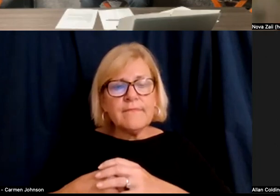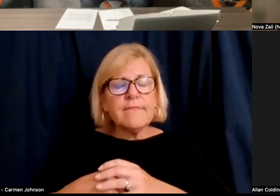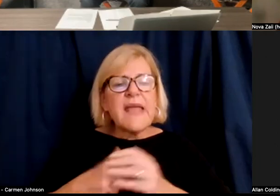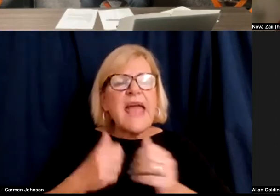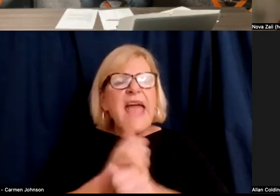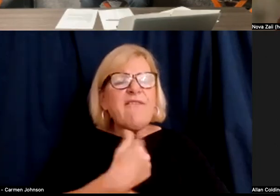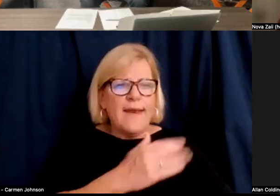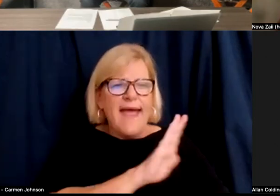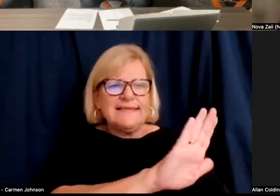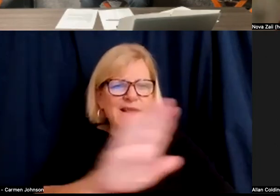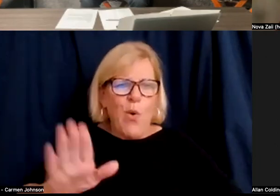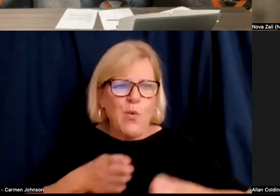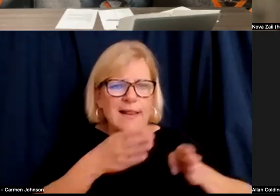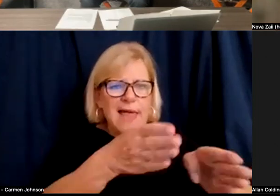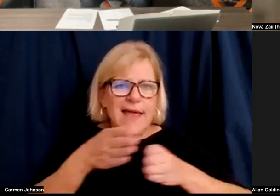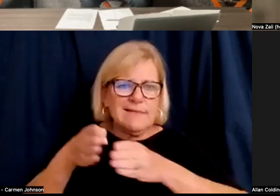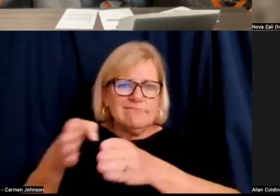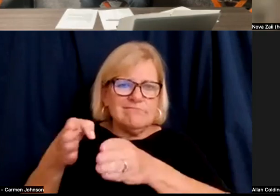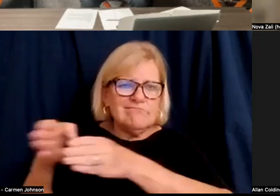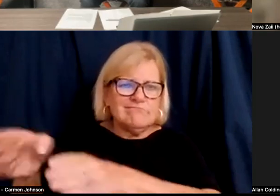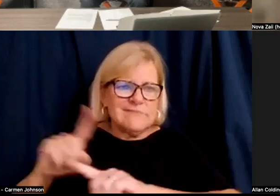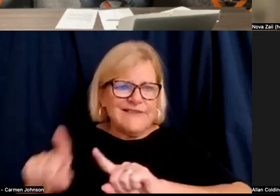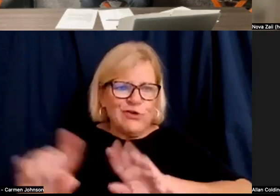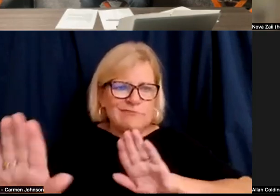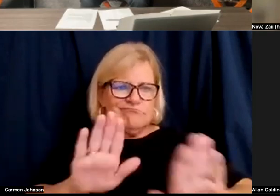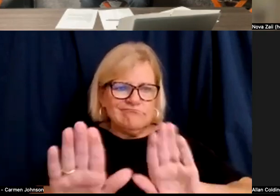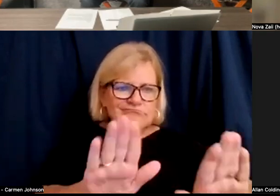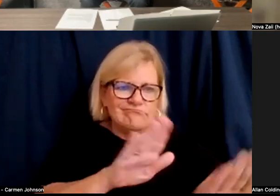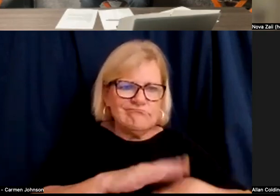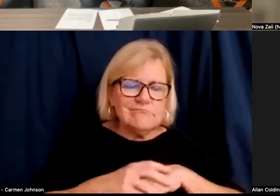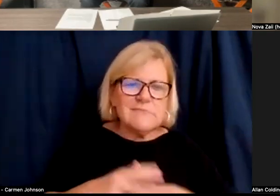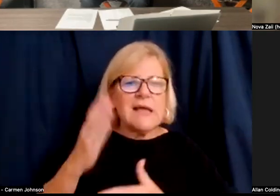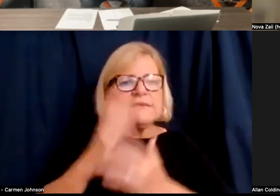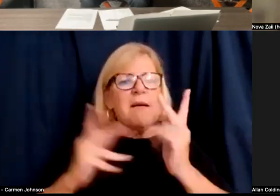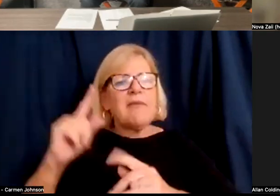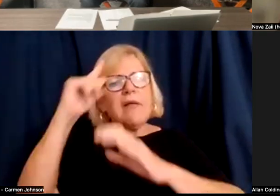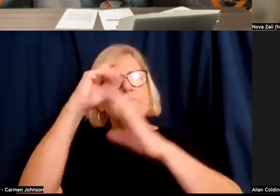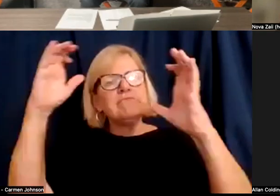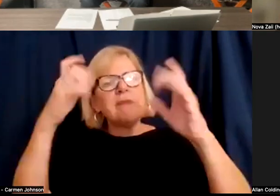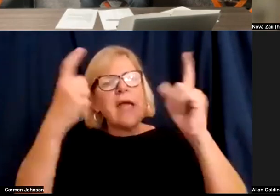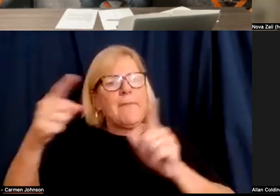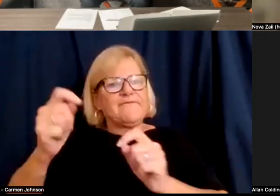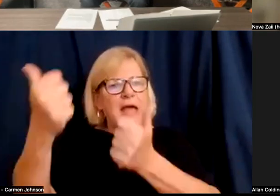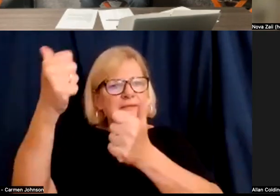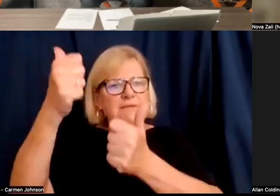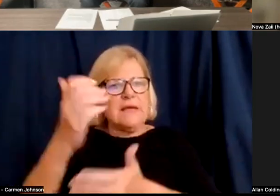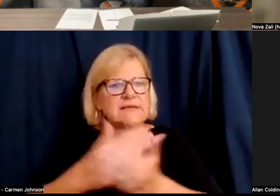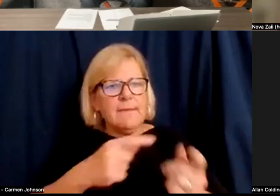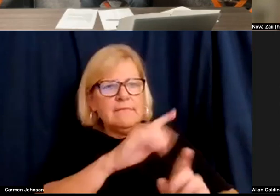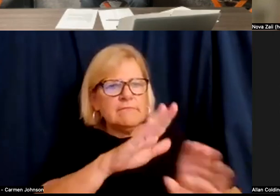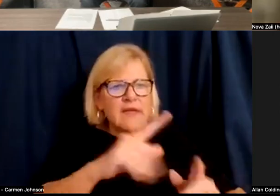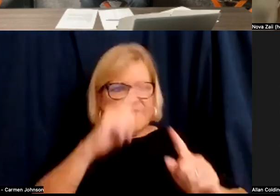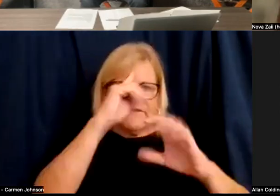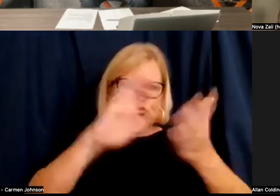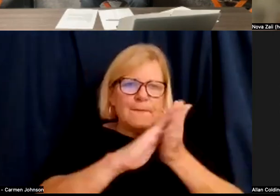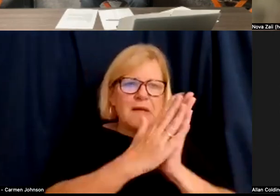everybody has their own lane, I should say. Some people have visions that come about real quick. Some people have visions that come about